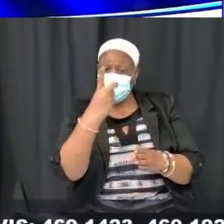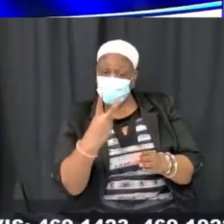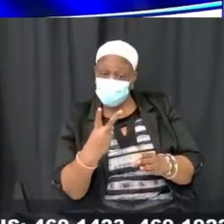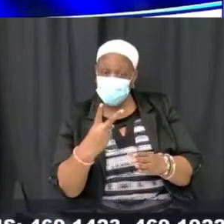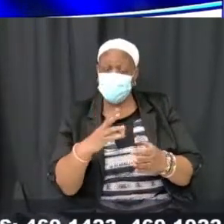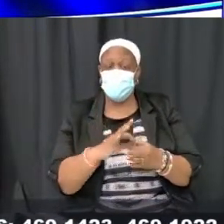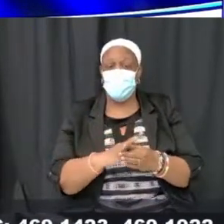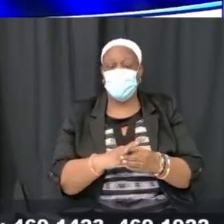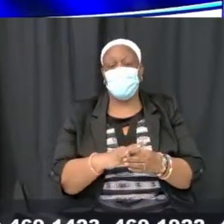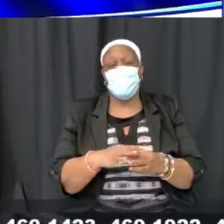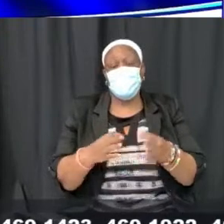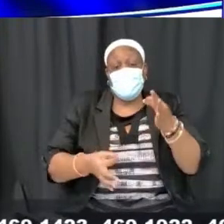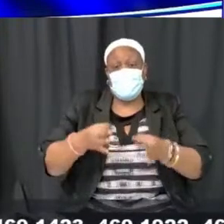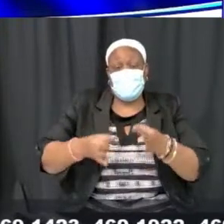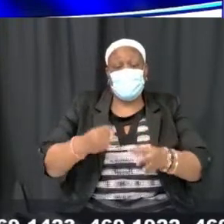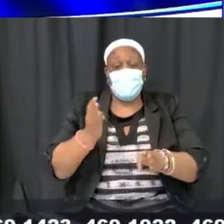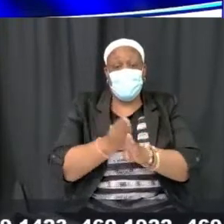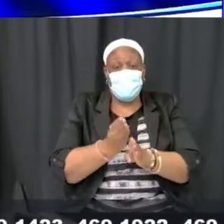vehicle.